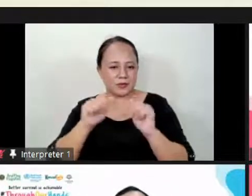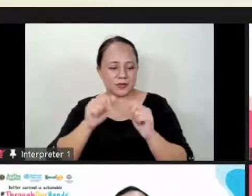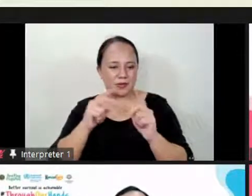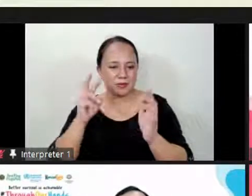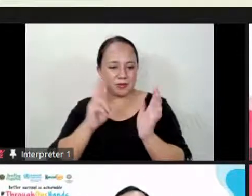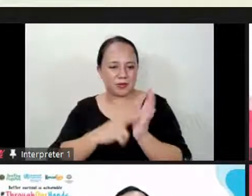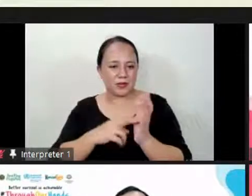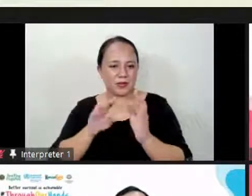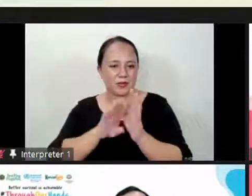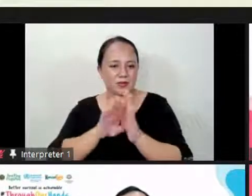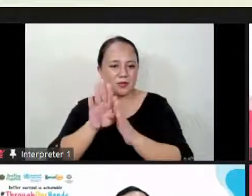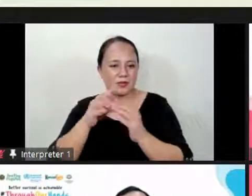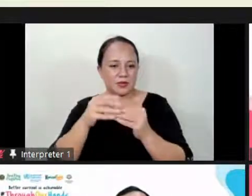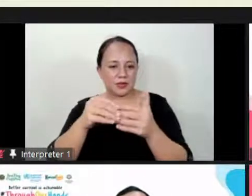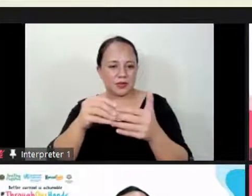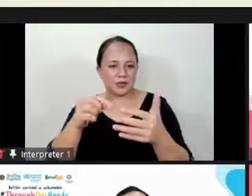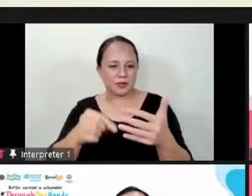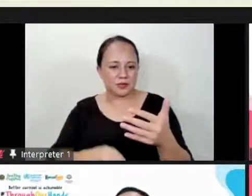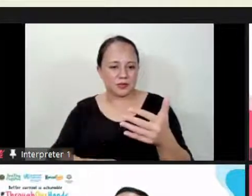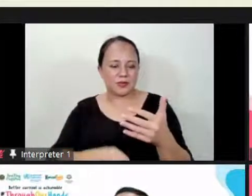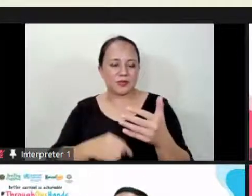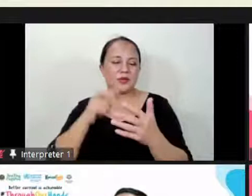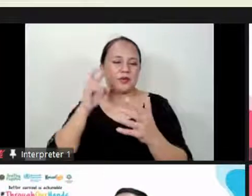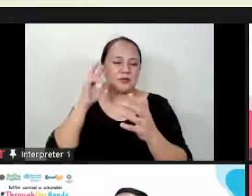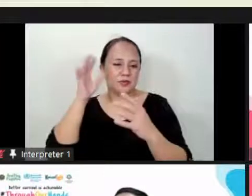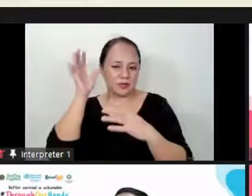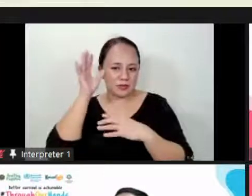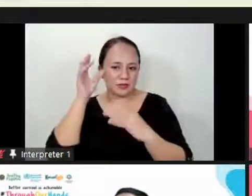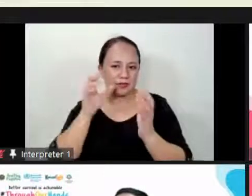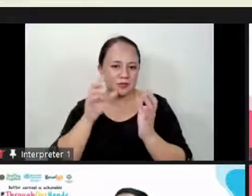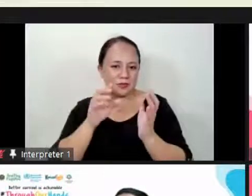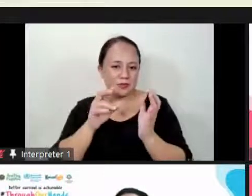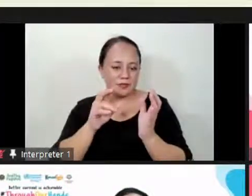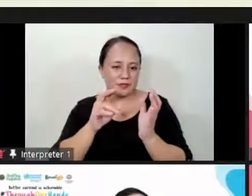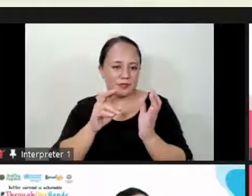and development of guidelines for cancer registries, and